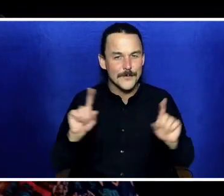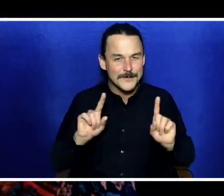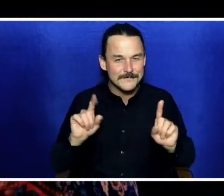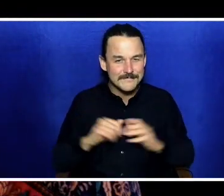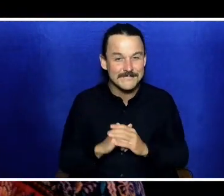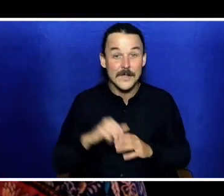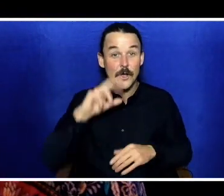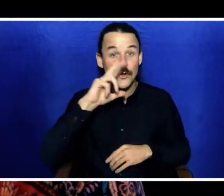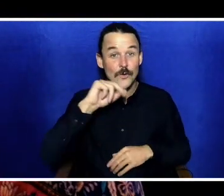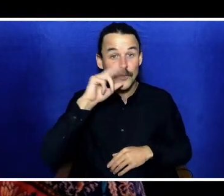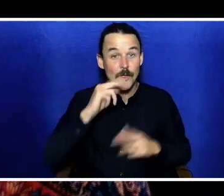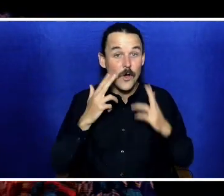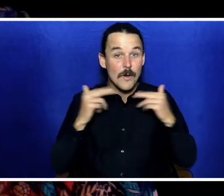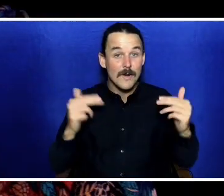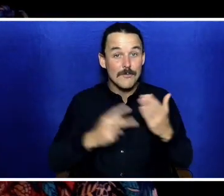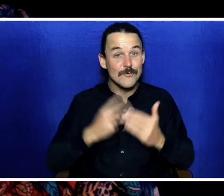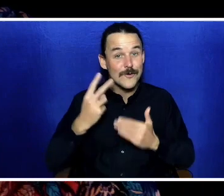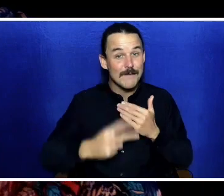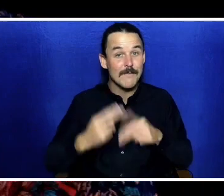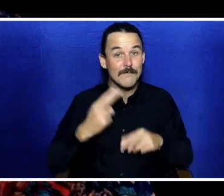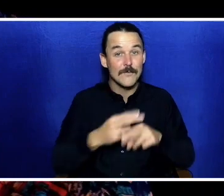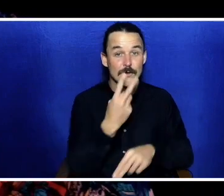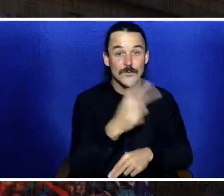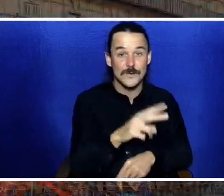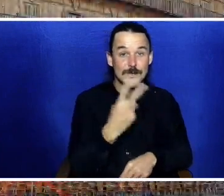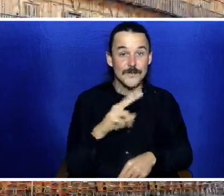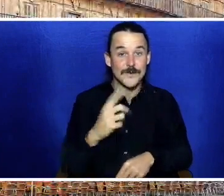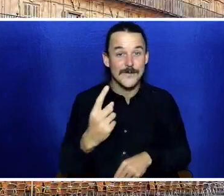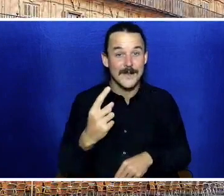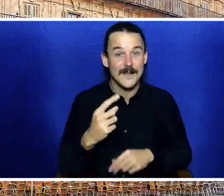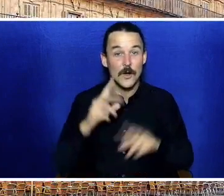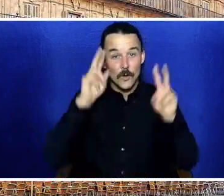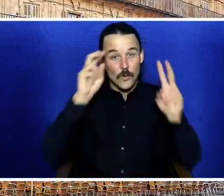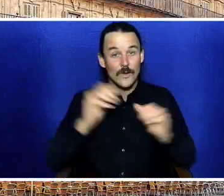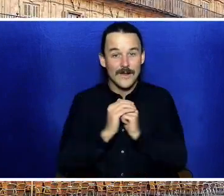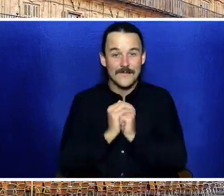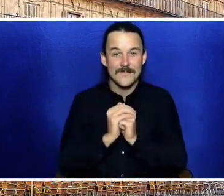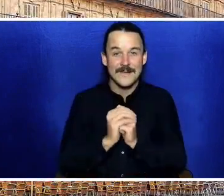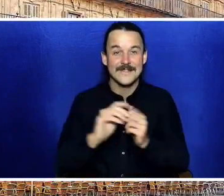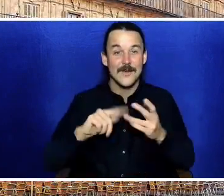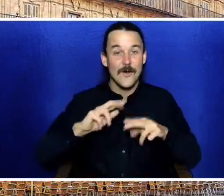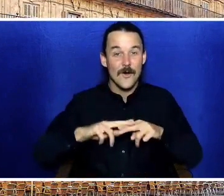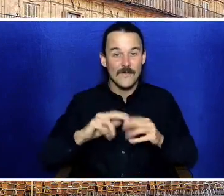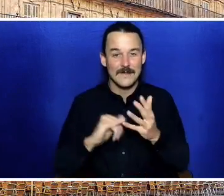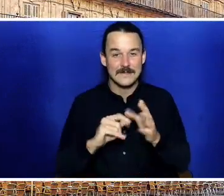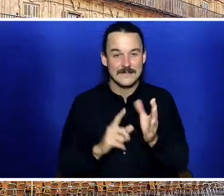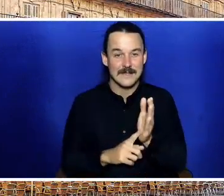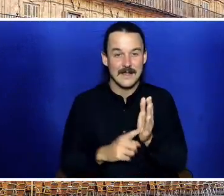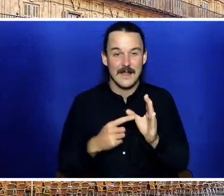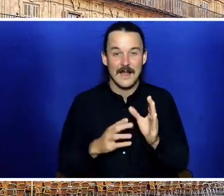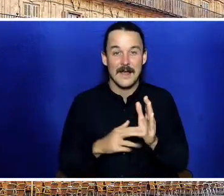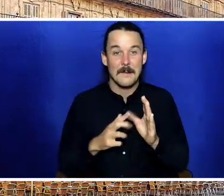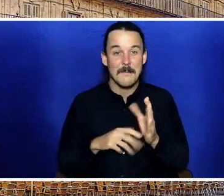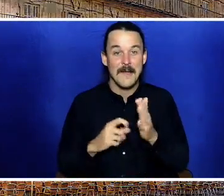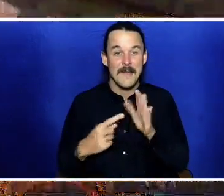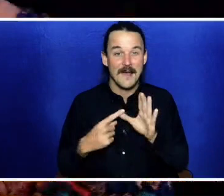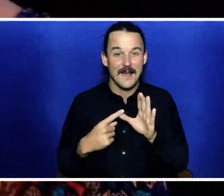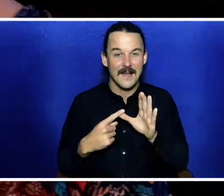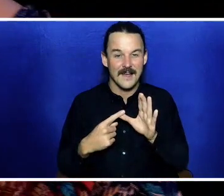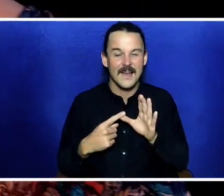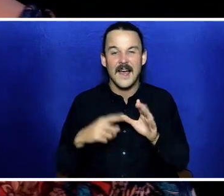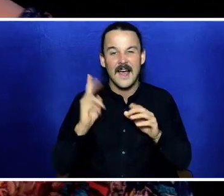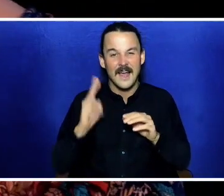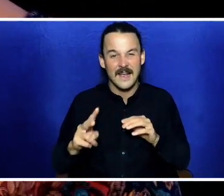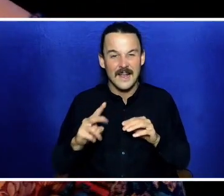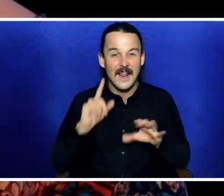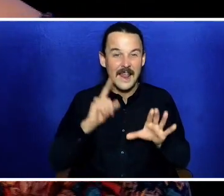programme for 2021 is The Friends of Salamanca. Again, our second of our postponed shows from 2020. But